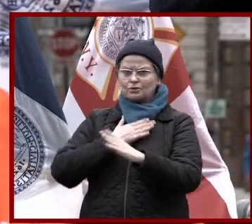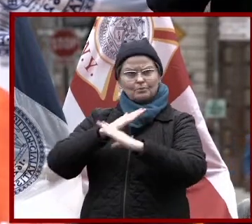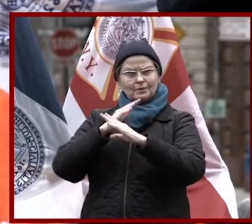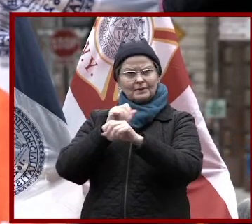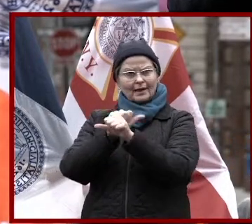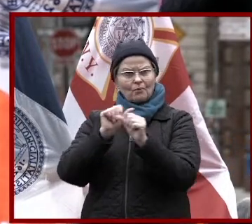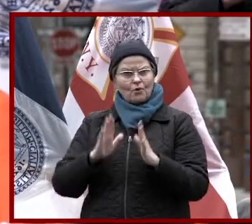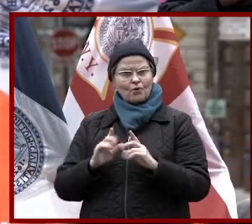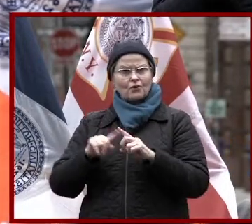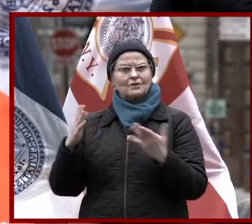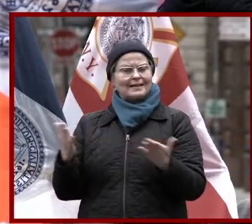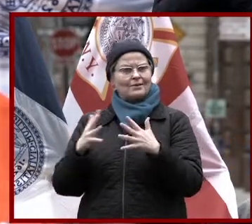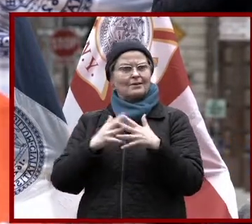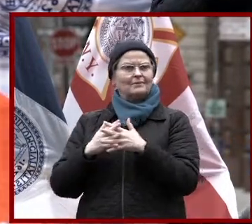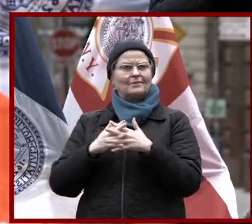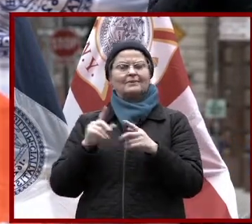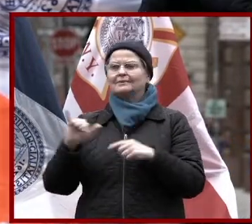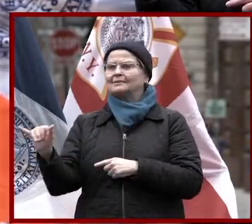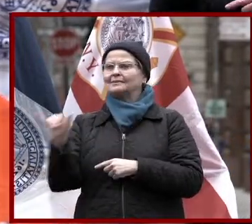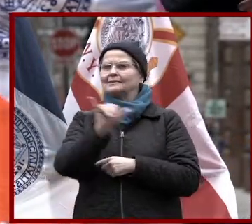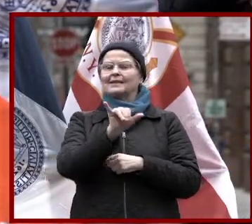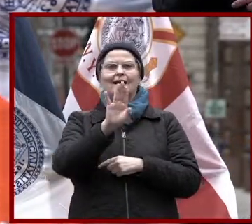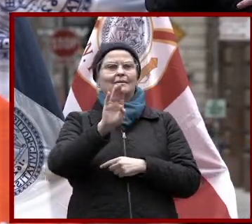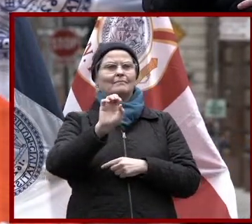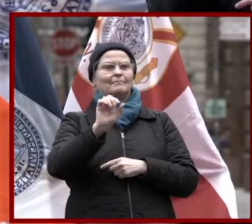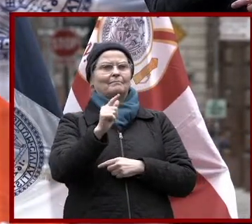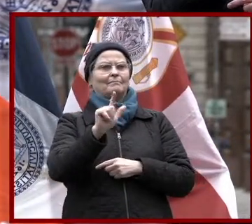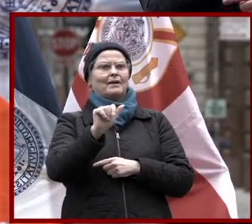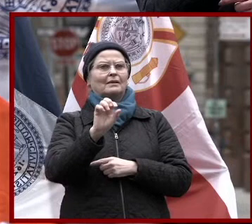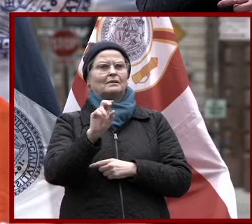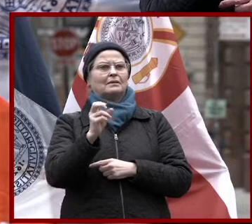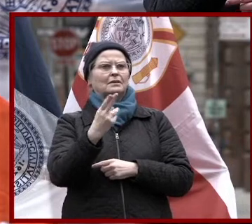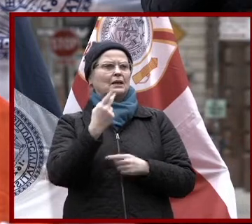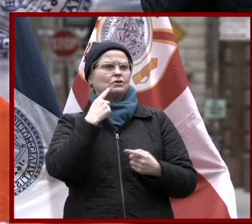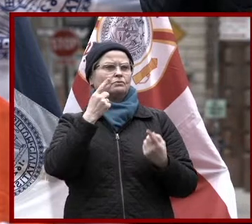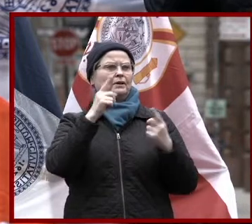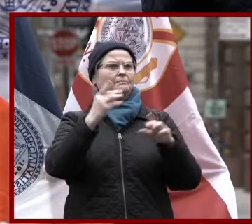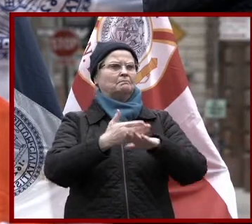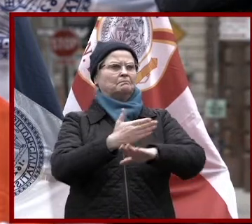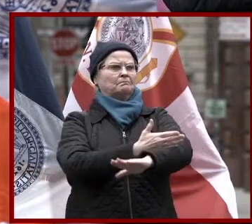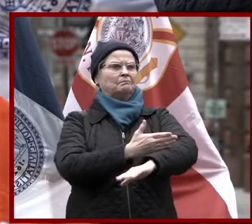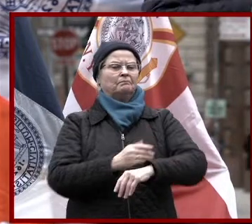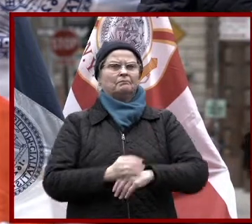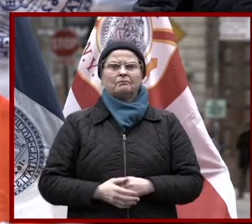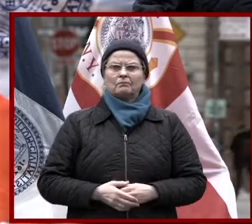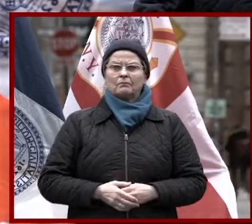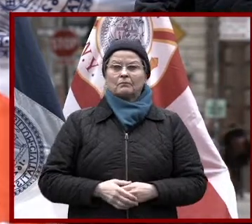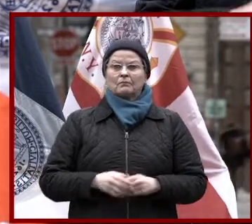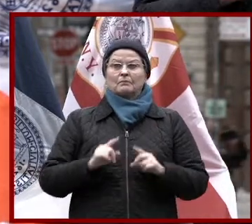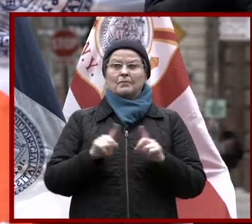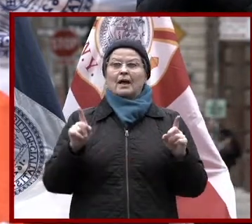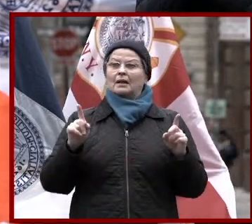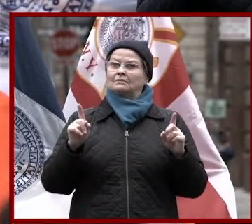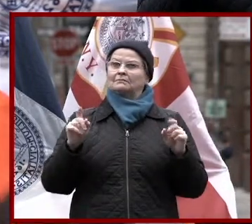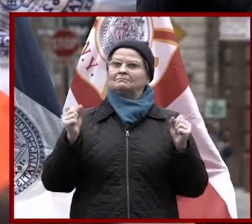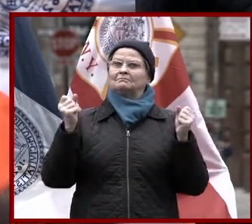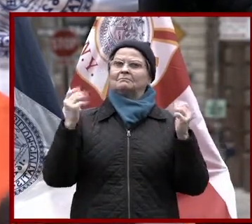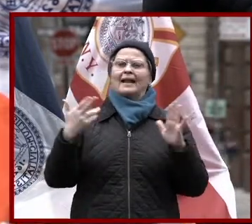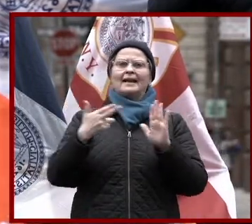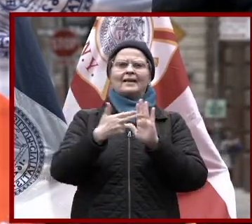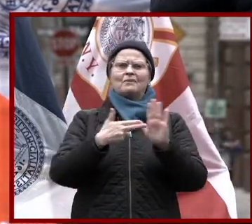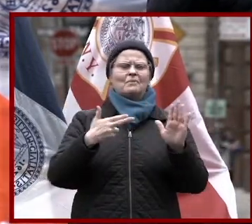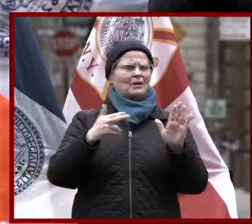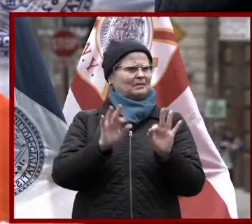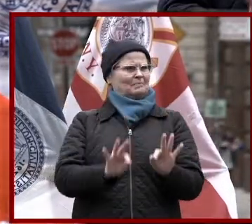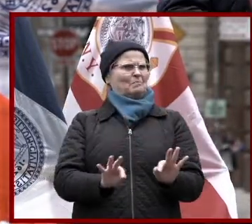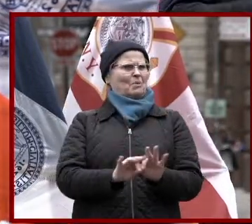New York, we were able to make significant progress in Bangladesh as well. However, many of the brands, the major